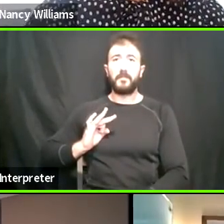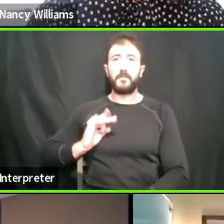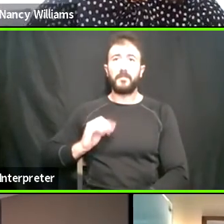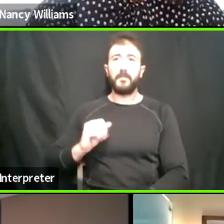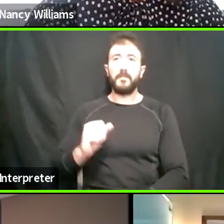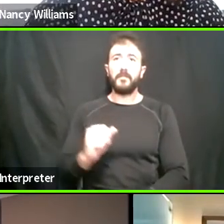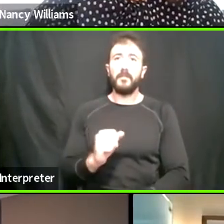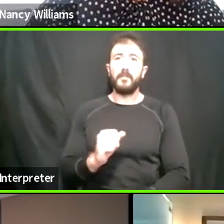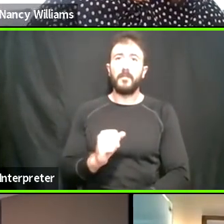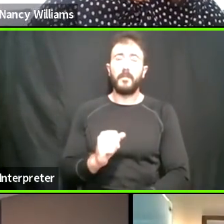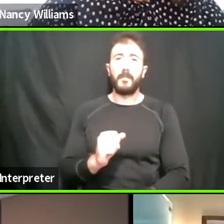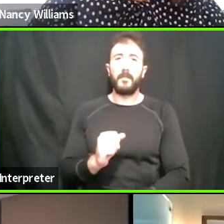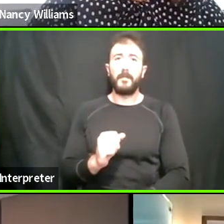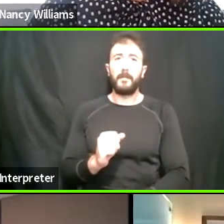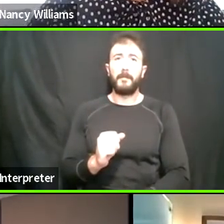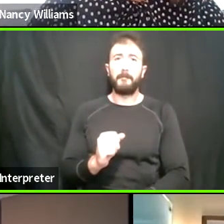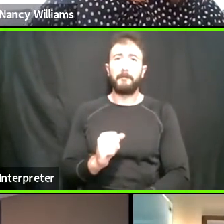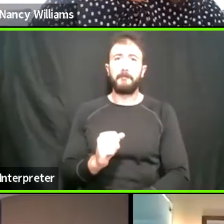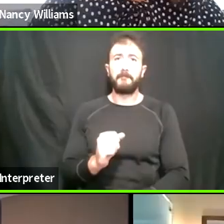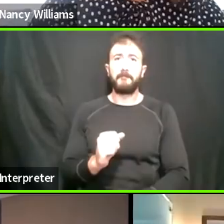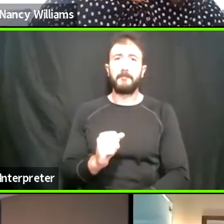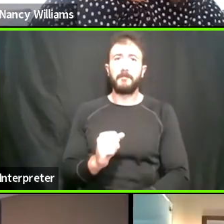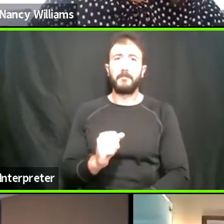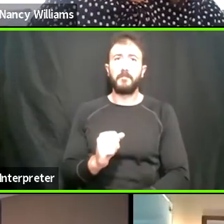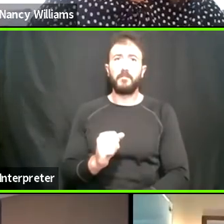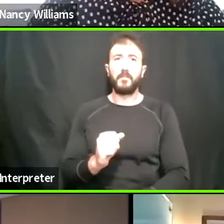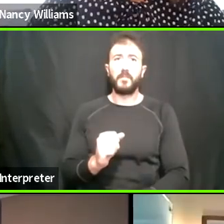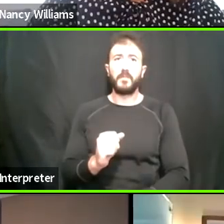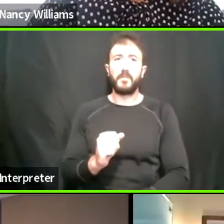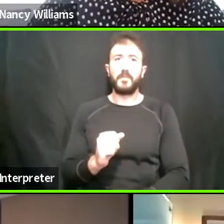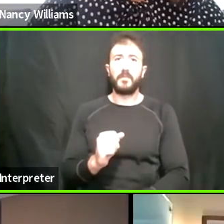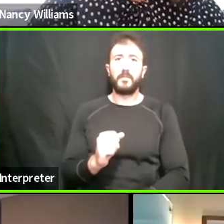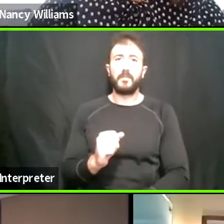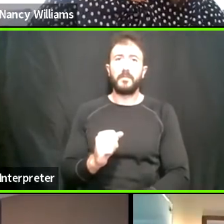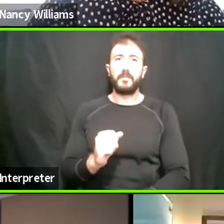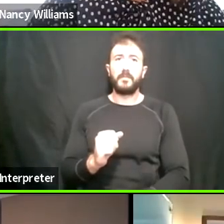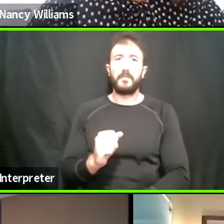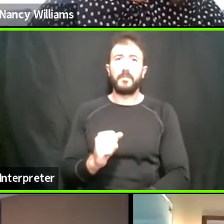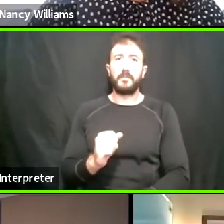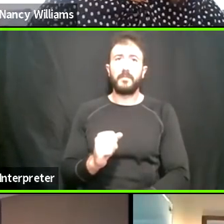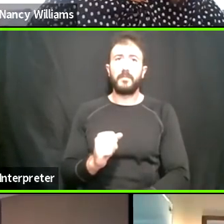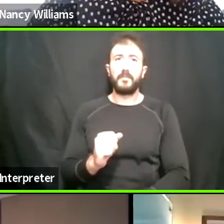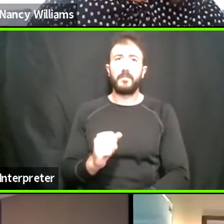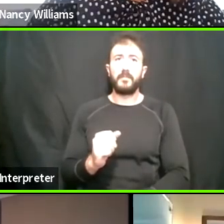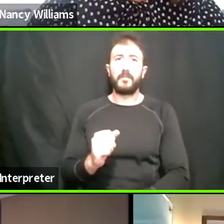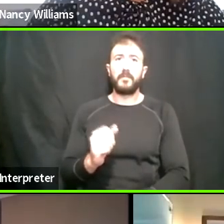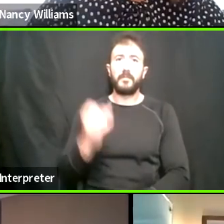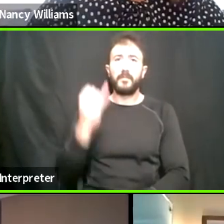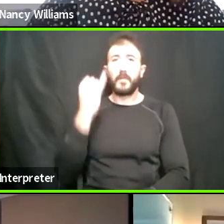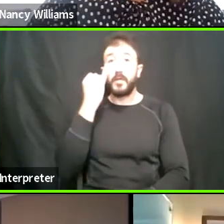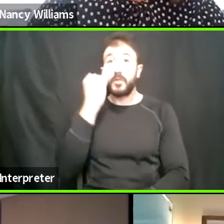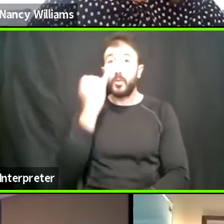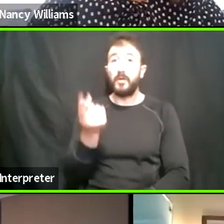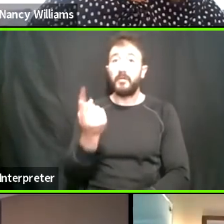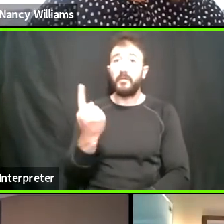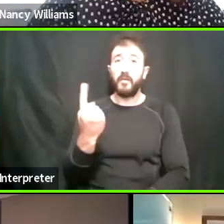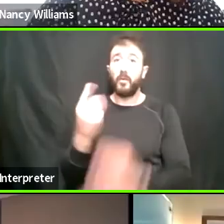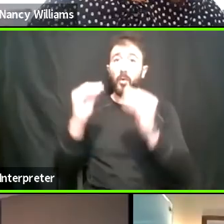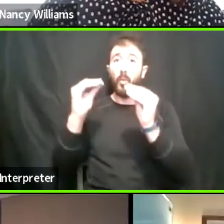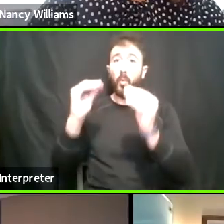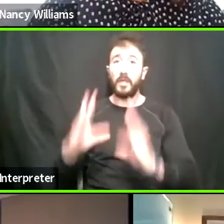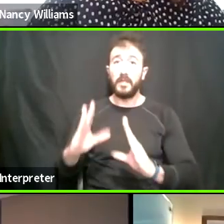colleague, comes down in sick. Do other staff have to quarantine? How does that whole system